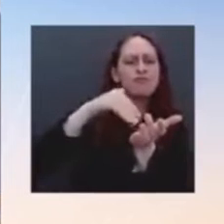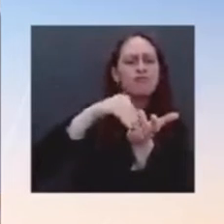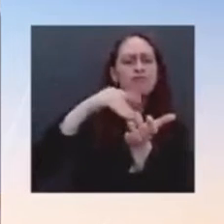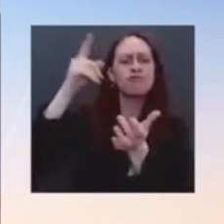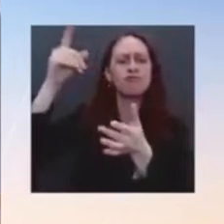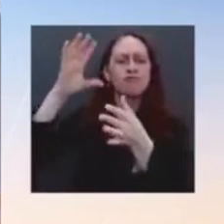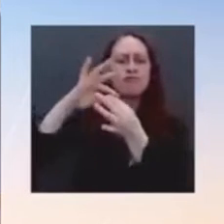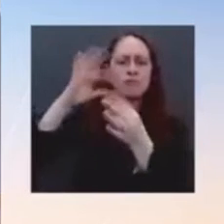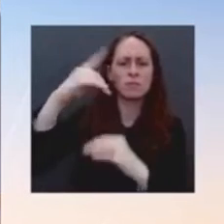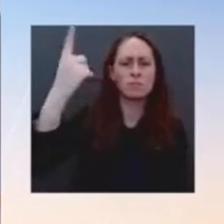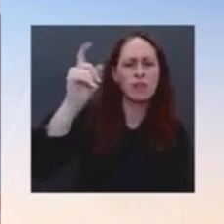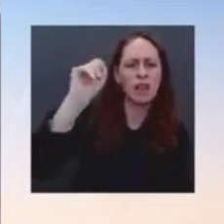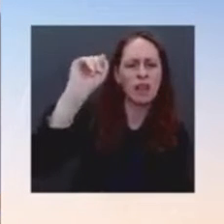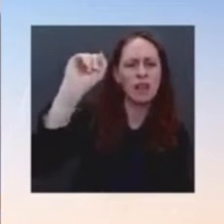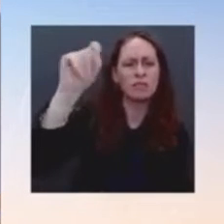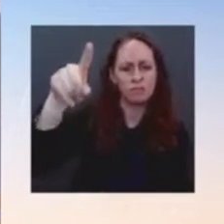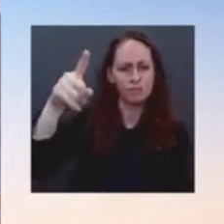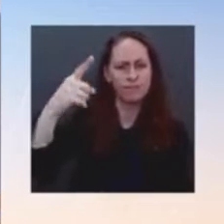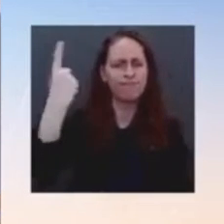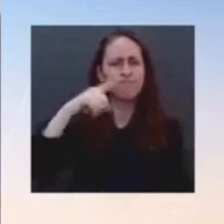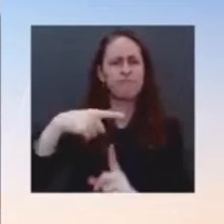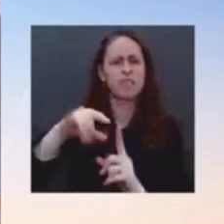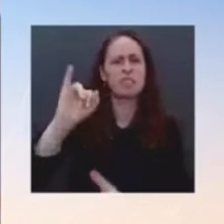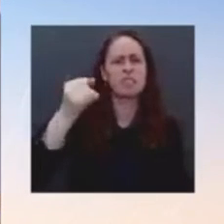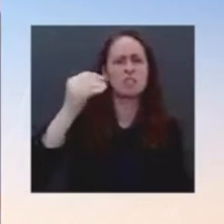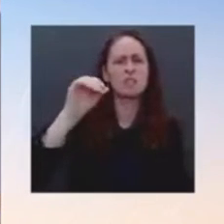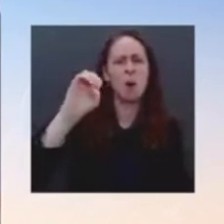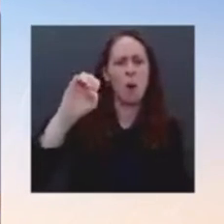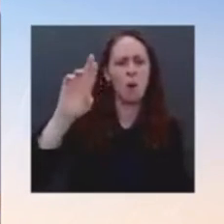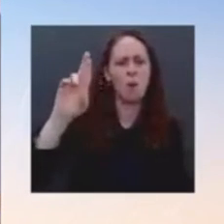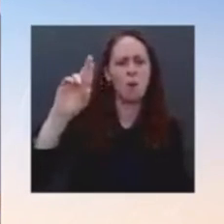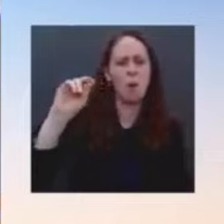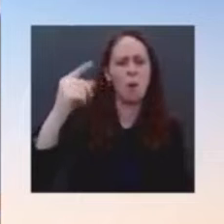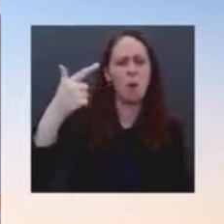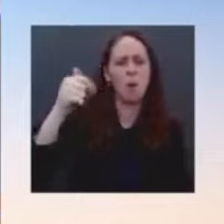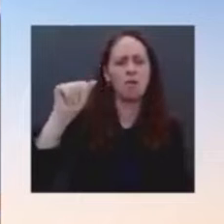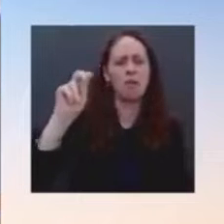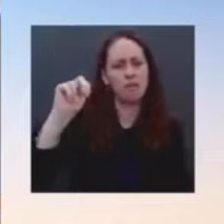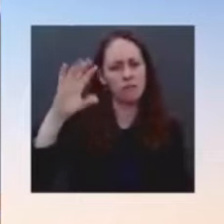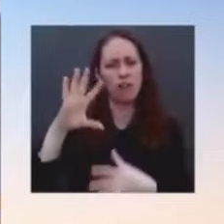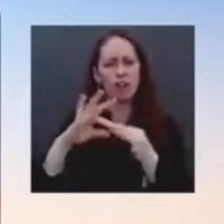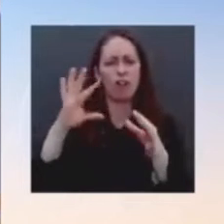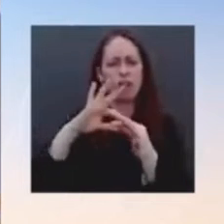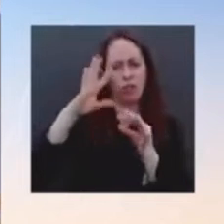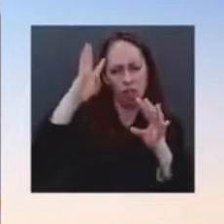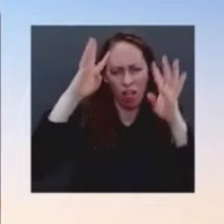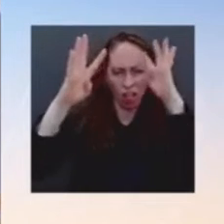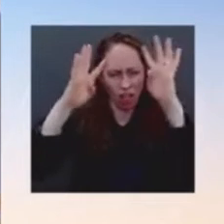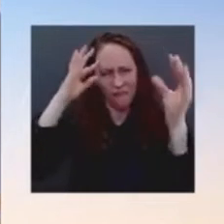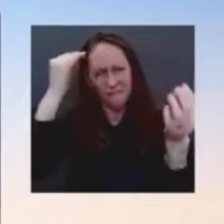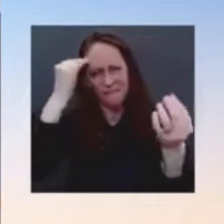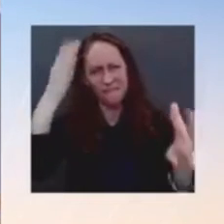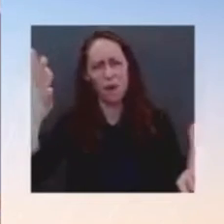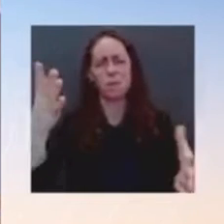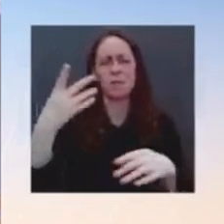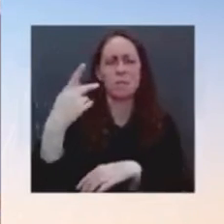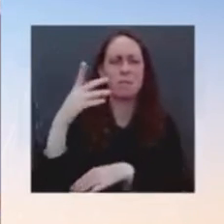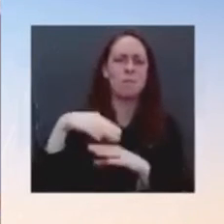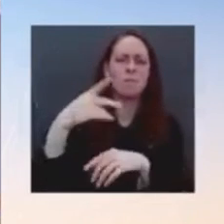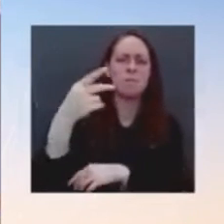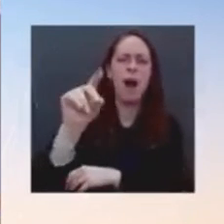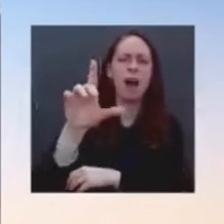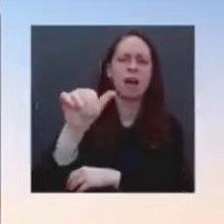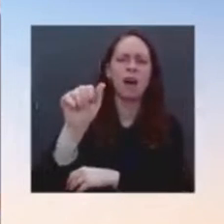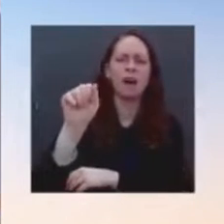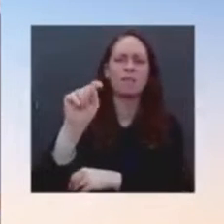where misinformation spreads. Spotify is putting out advisory warnings on episodes that have to do with COVID-19. Does the White